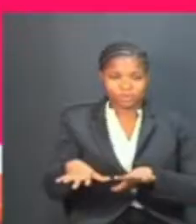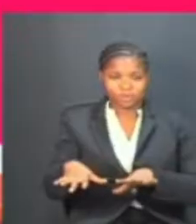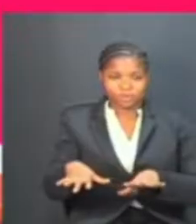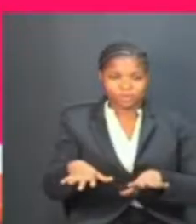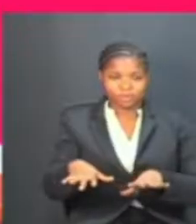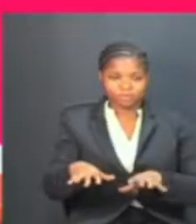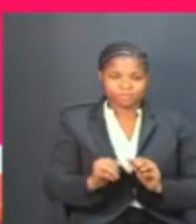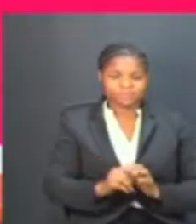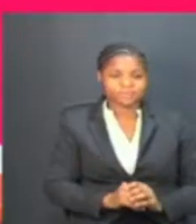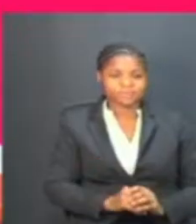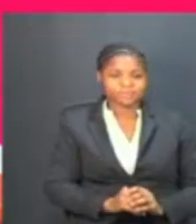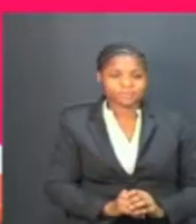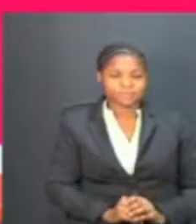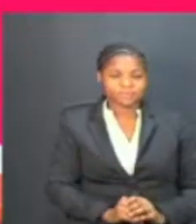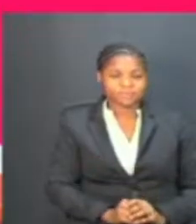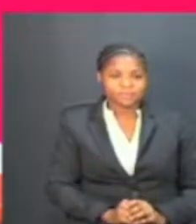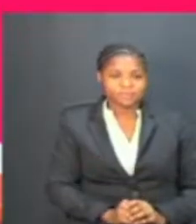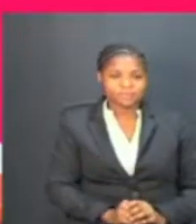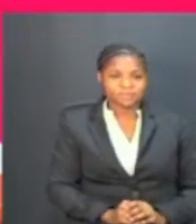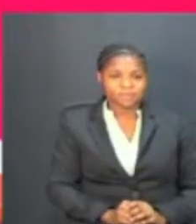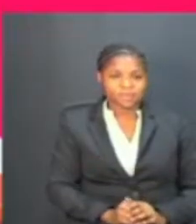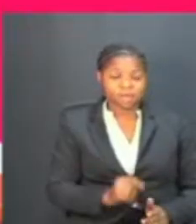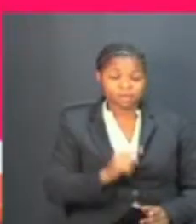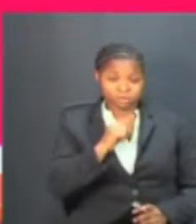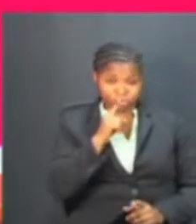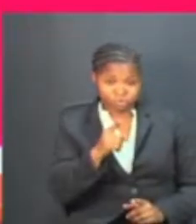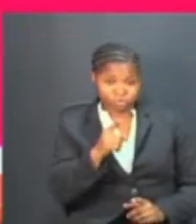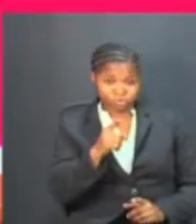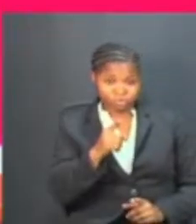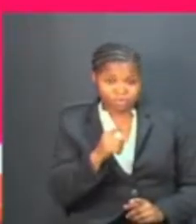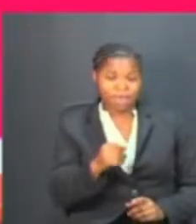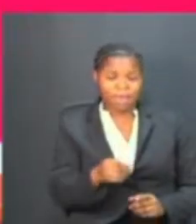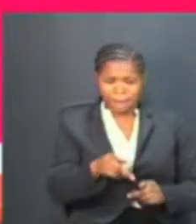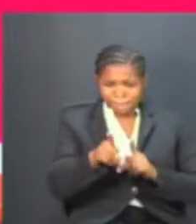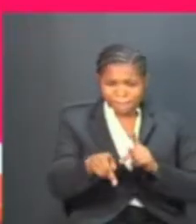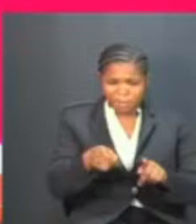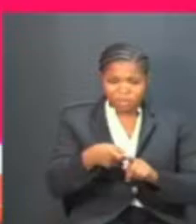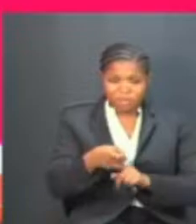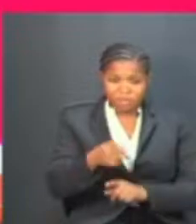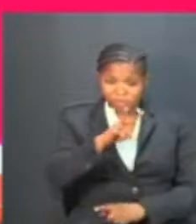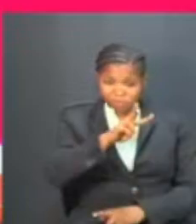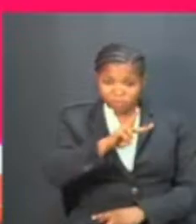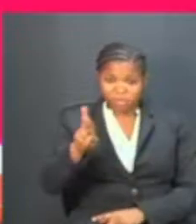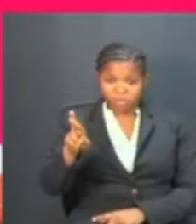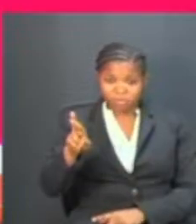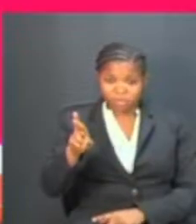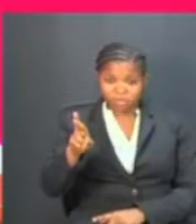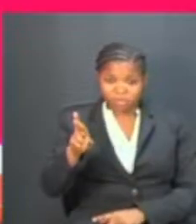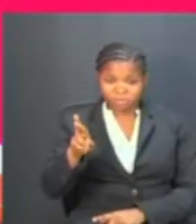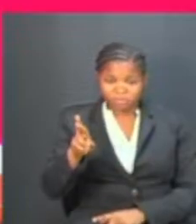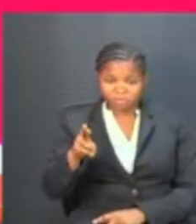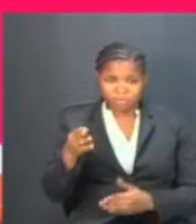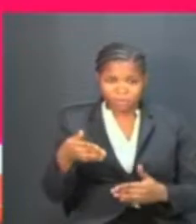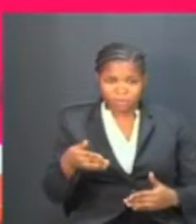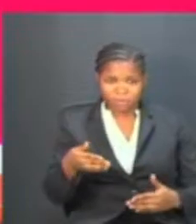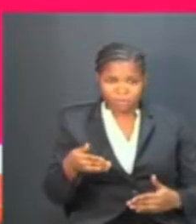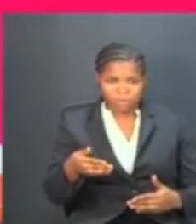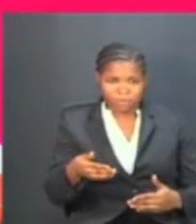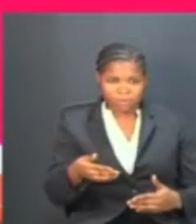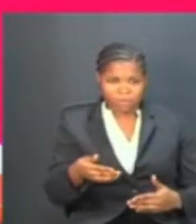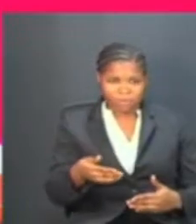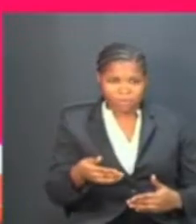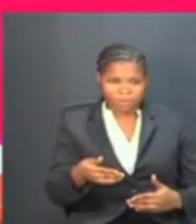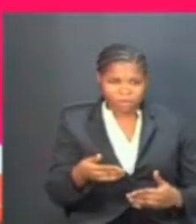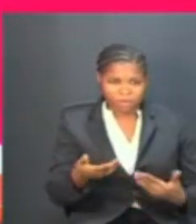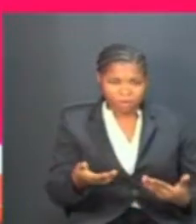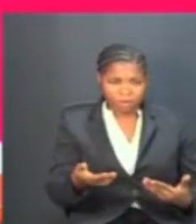If an ewe or a is dressing in cloth, he will have to wear a